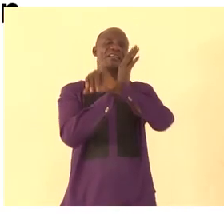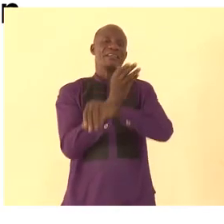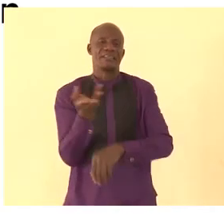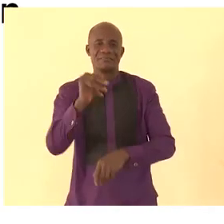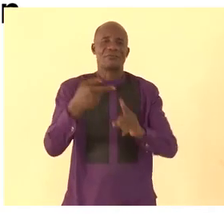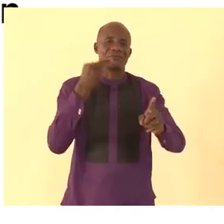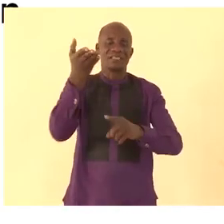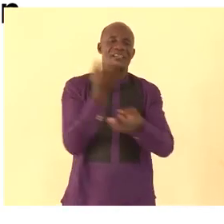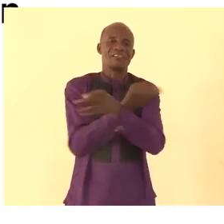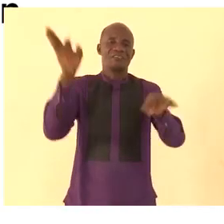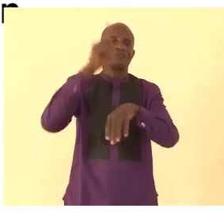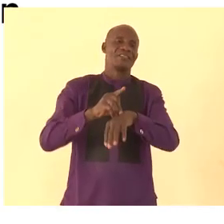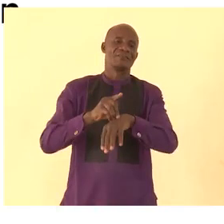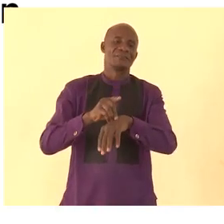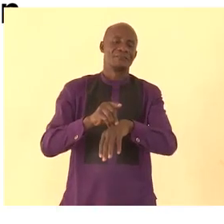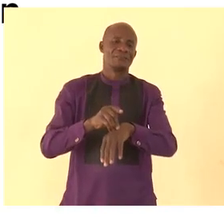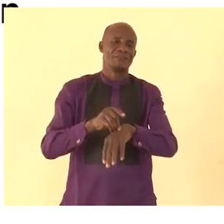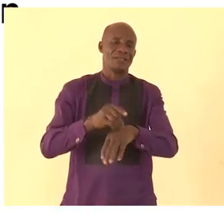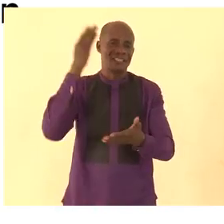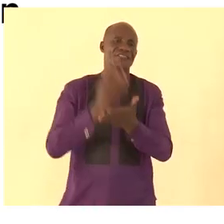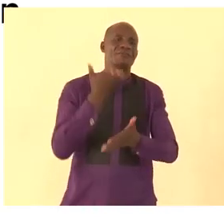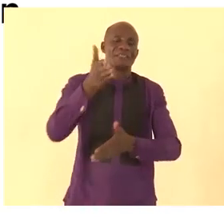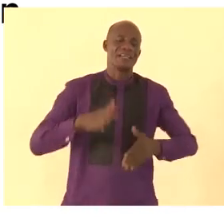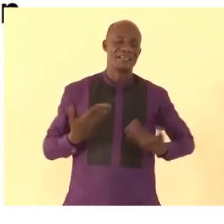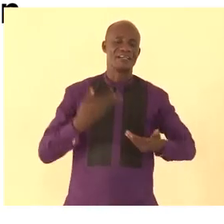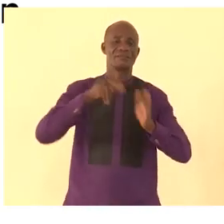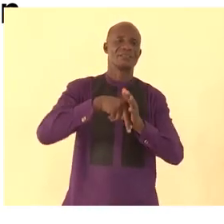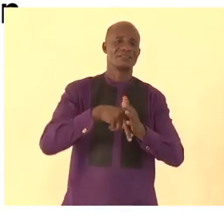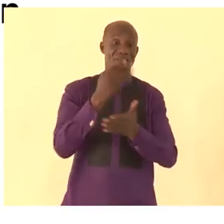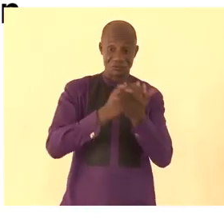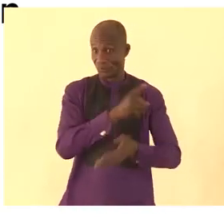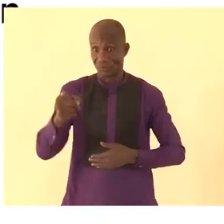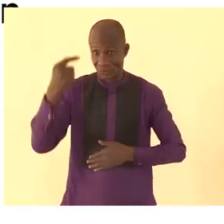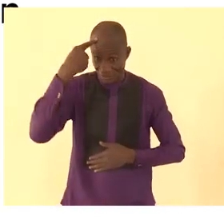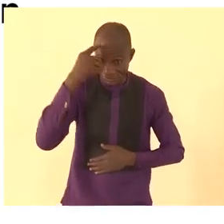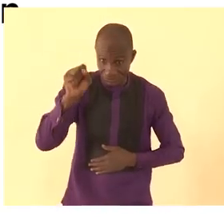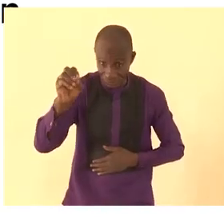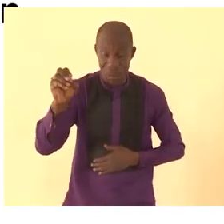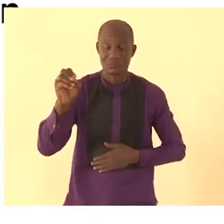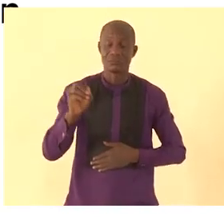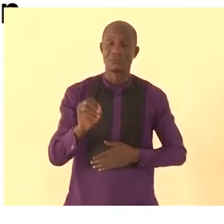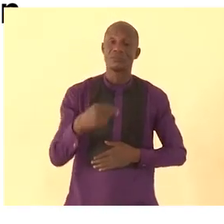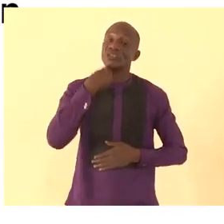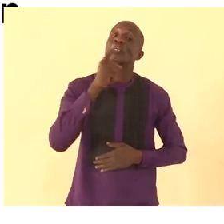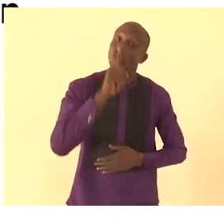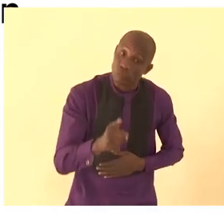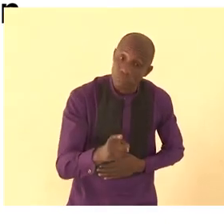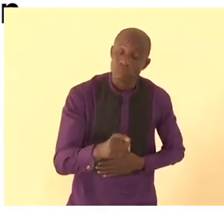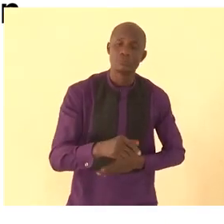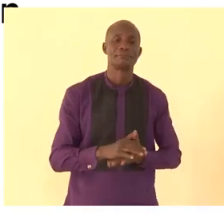freedom and curtail their happiness. Some of you think so, not so. Make could now talk through. With